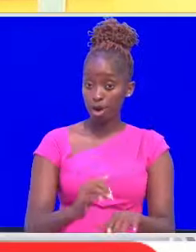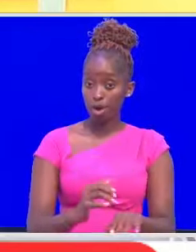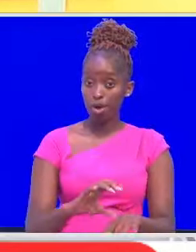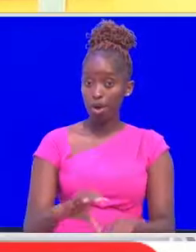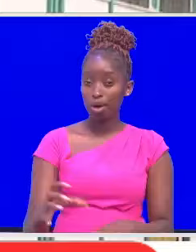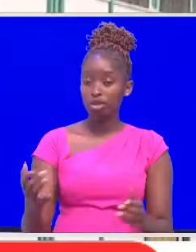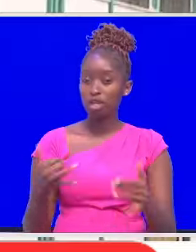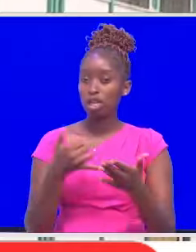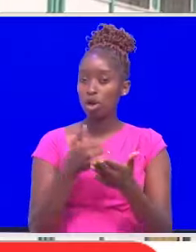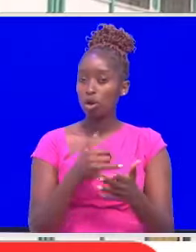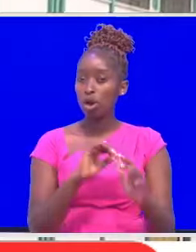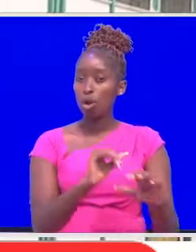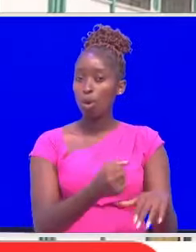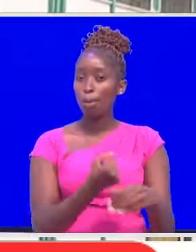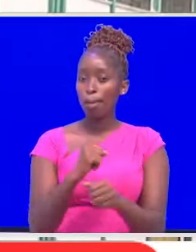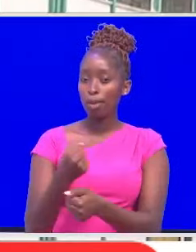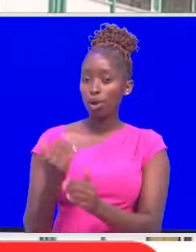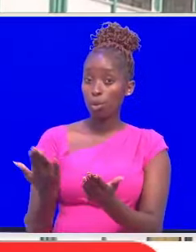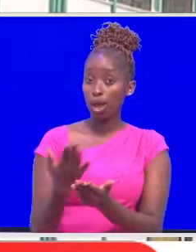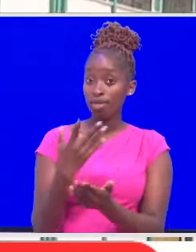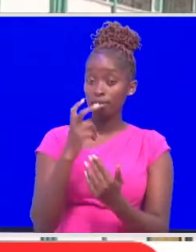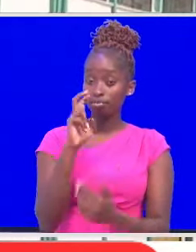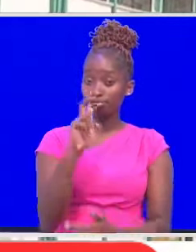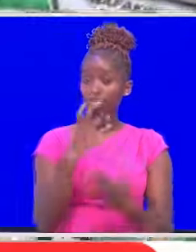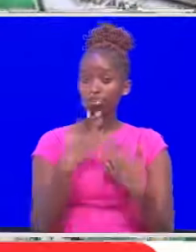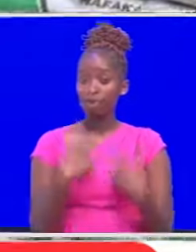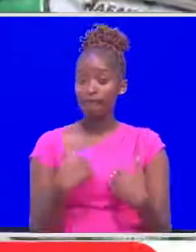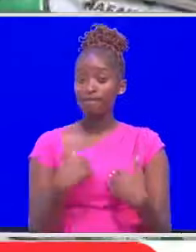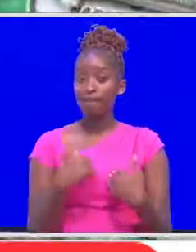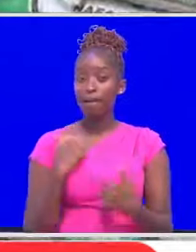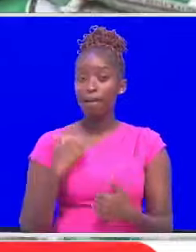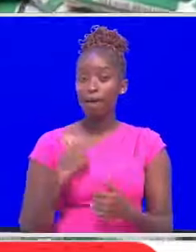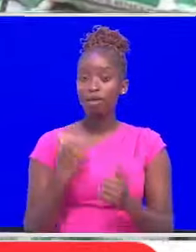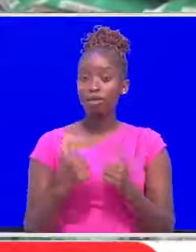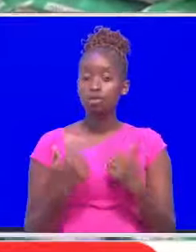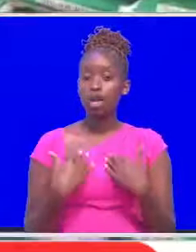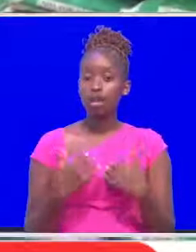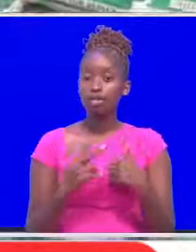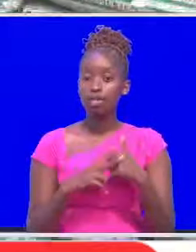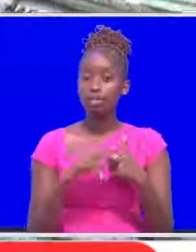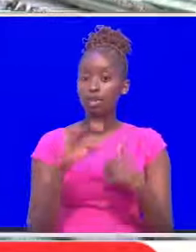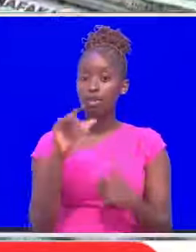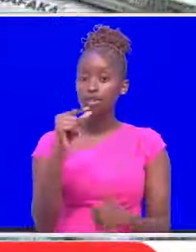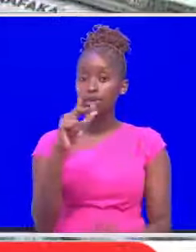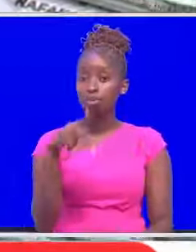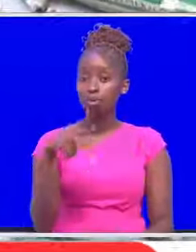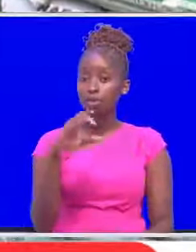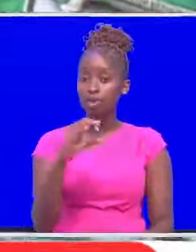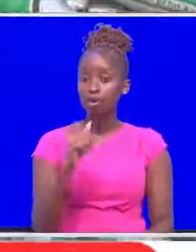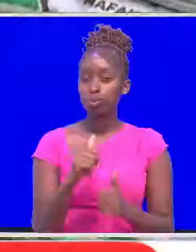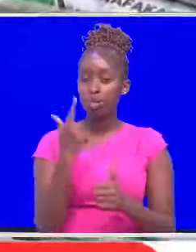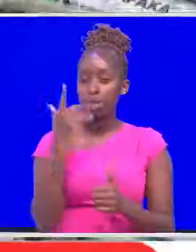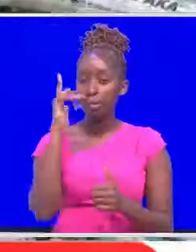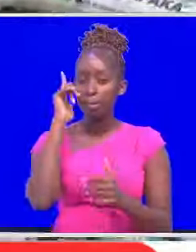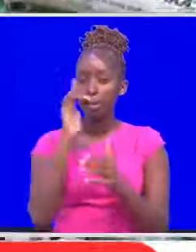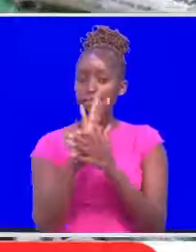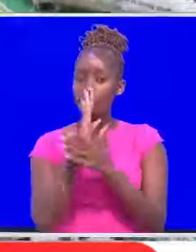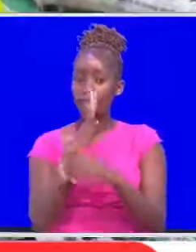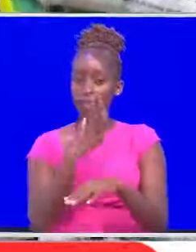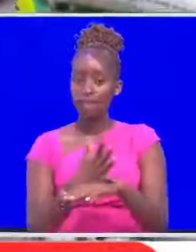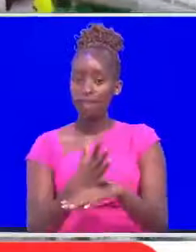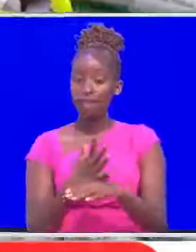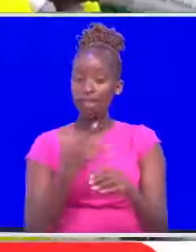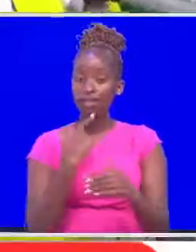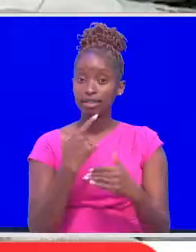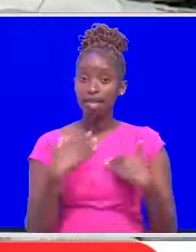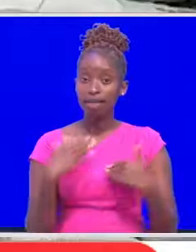they discovered 107 bags of GPC fertilizer, which are believed to be fake. Speaking at NCPB depot in